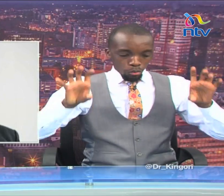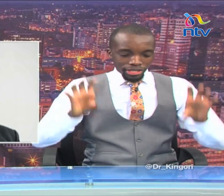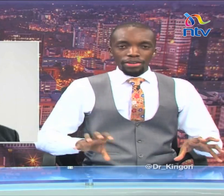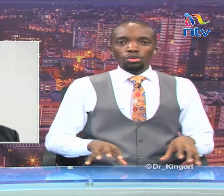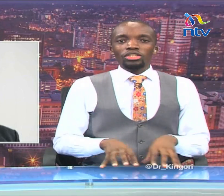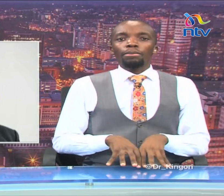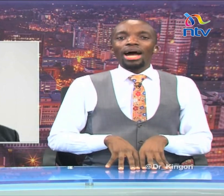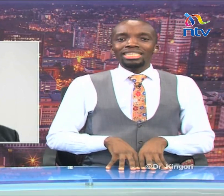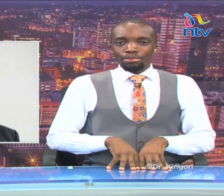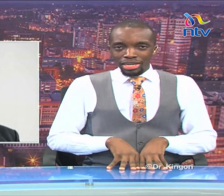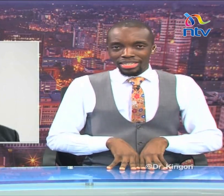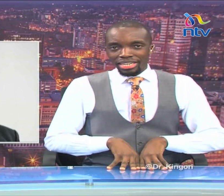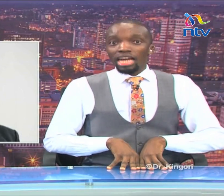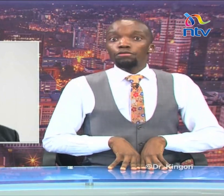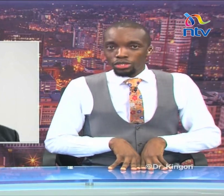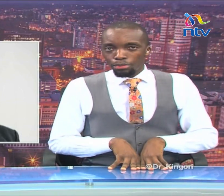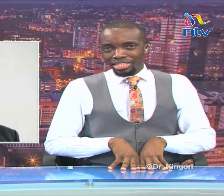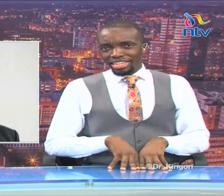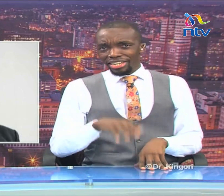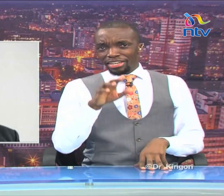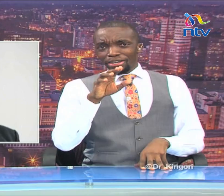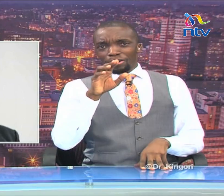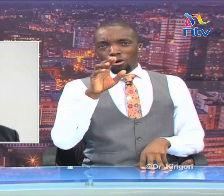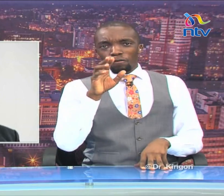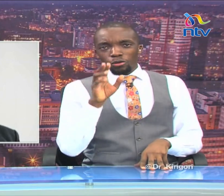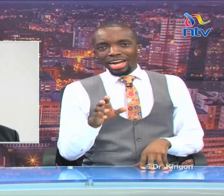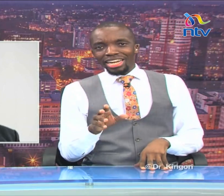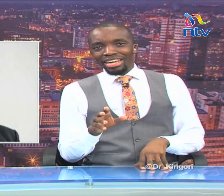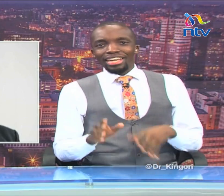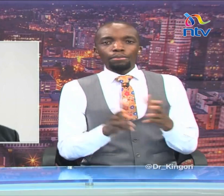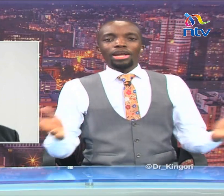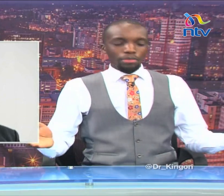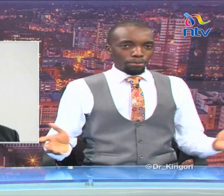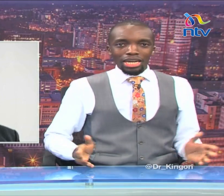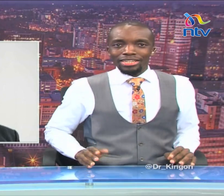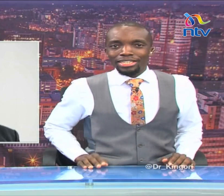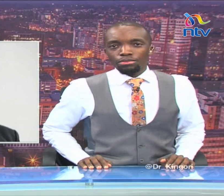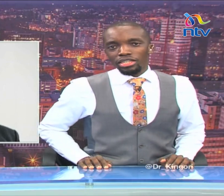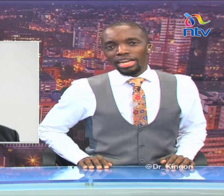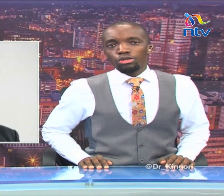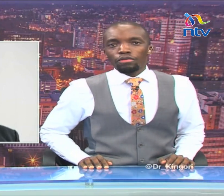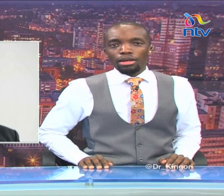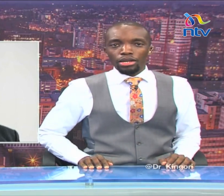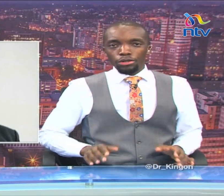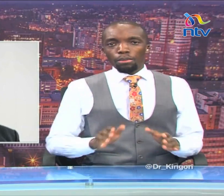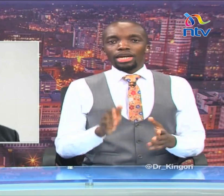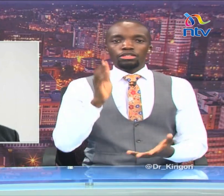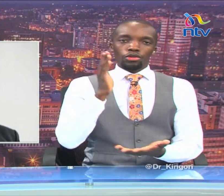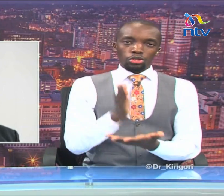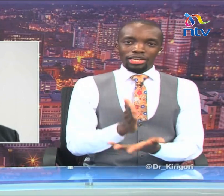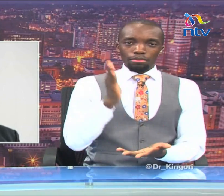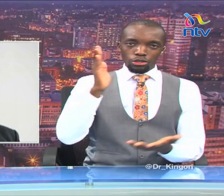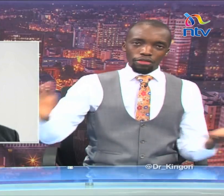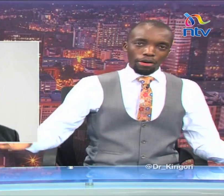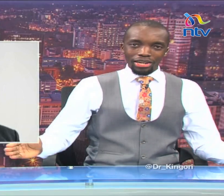ago, Museveni was the past, present, and future president of Uganda. Him blaming past regimes is like your father blaming your parents